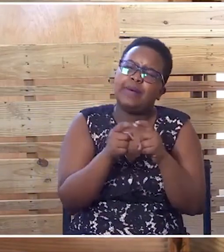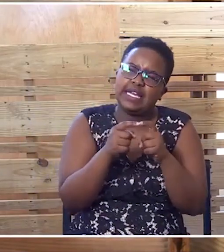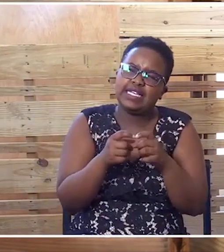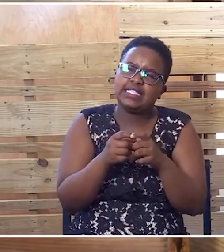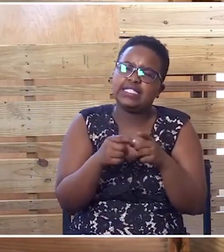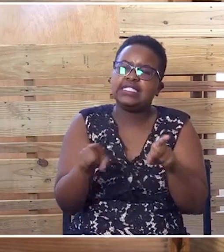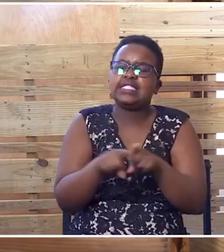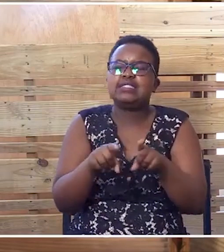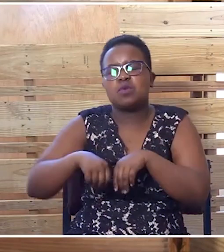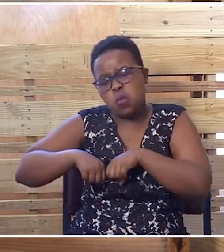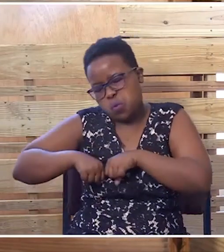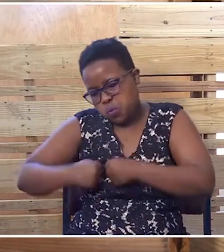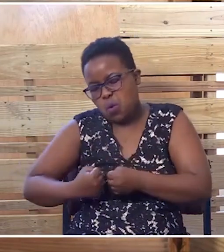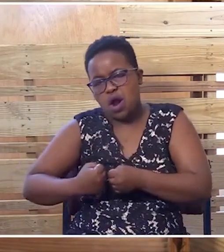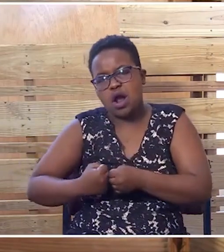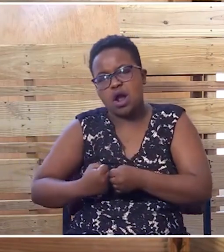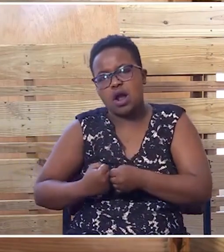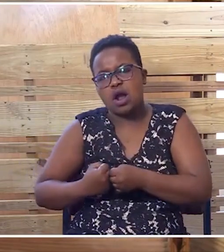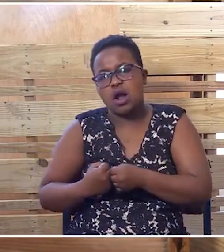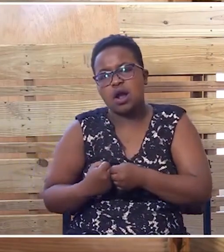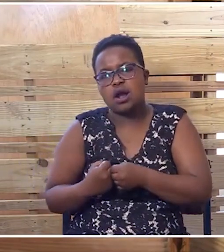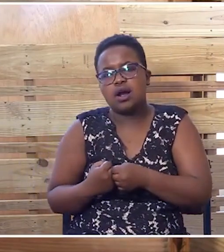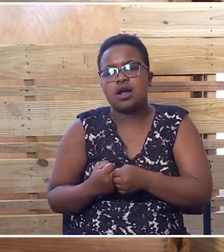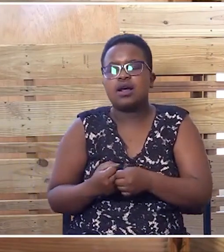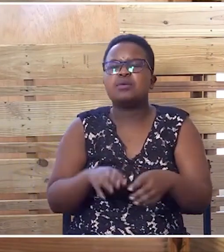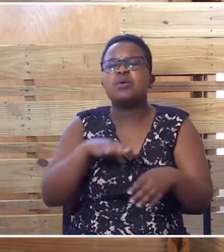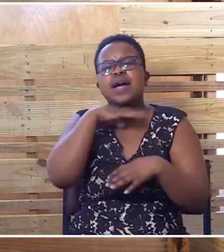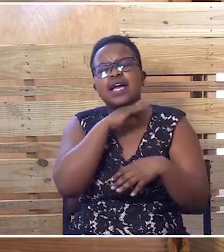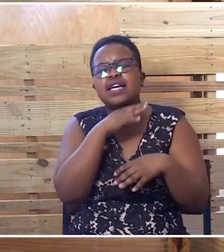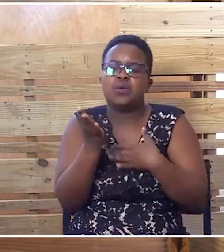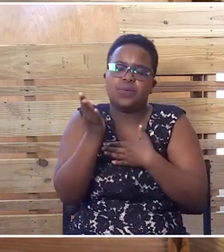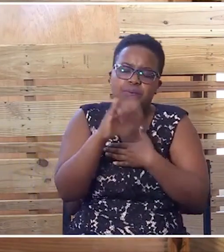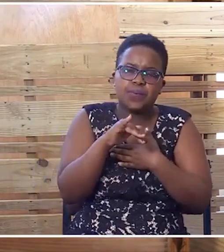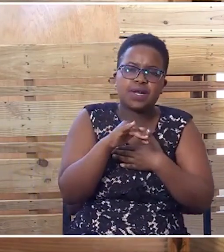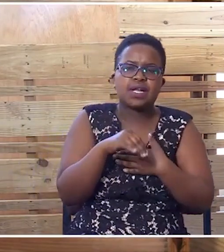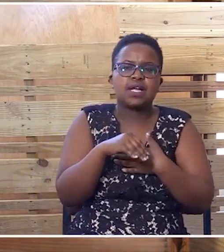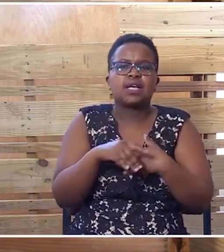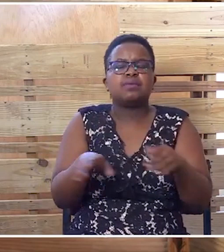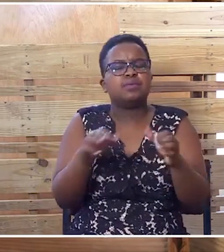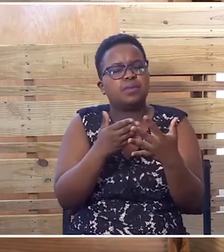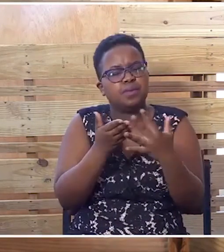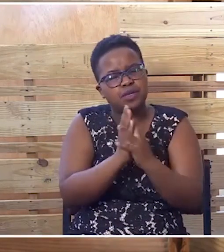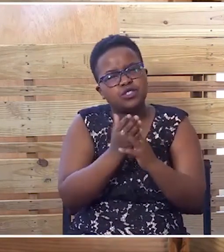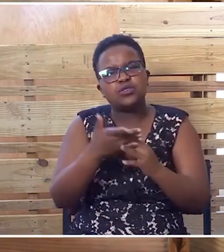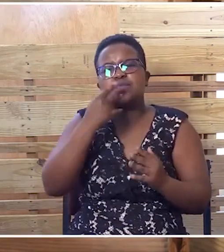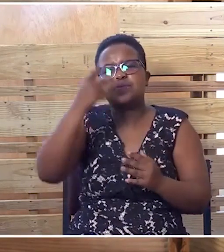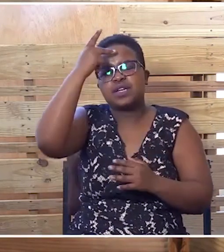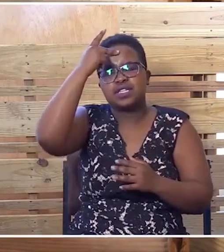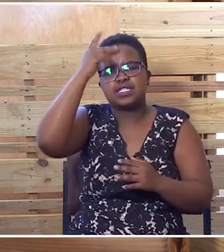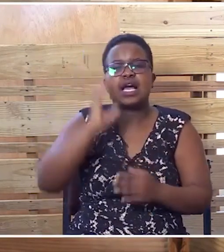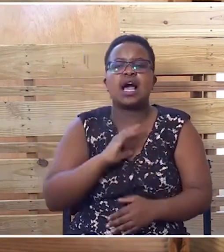families. You know, because it brings hatred between our parents, which at the end of the